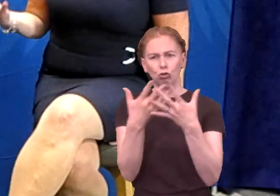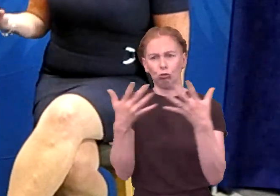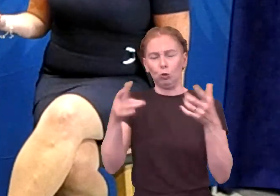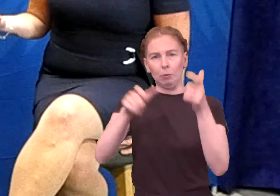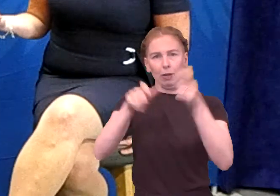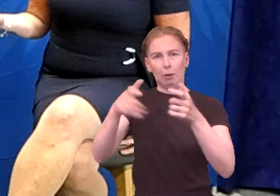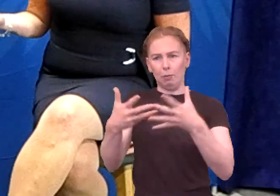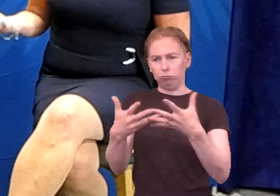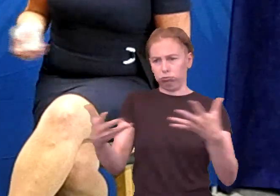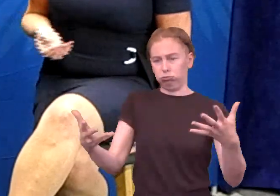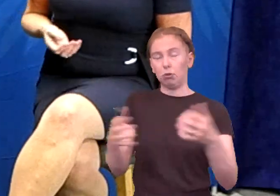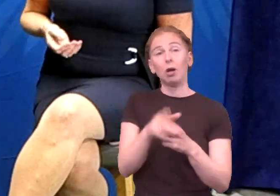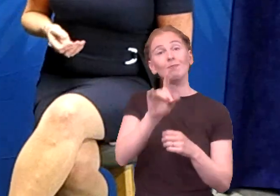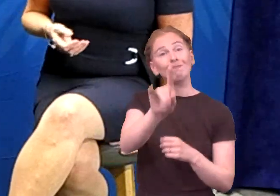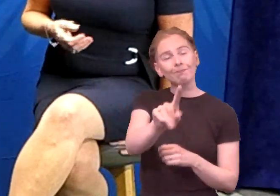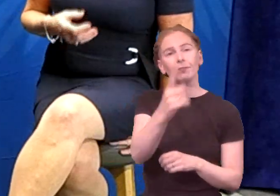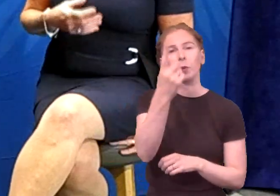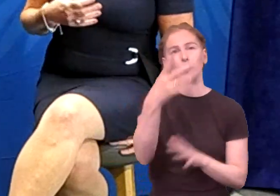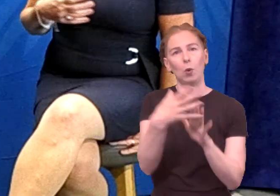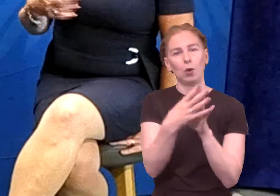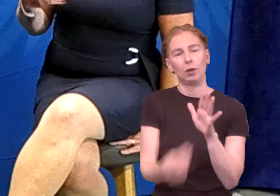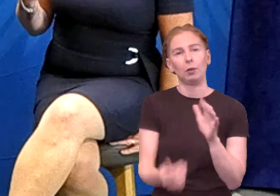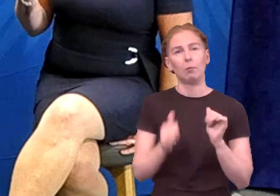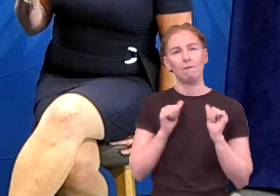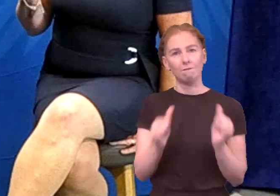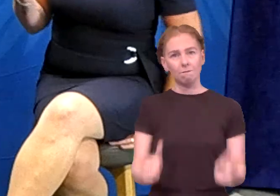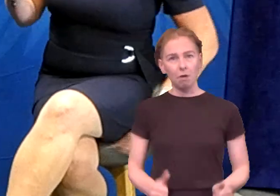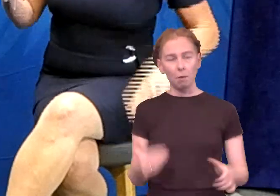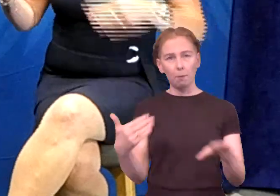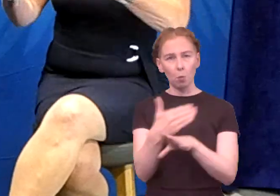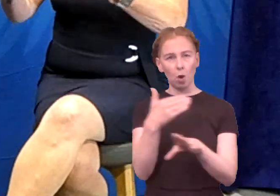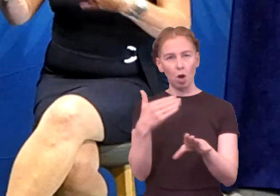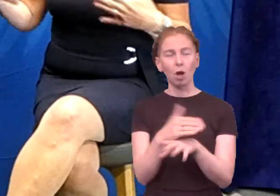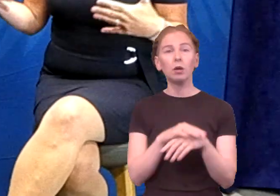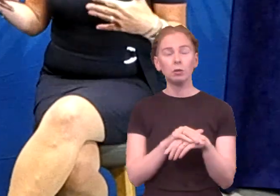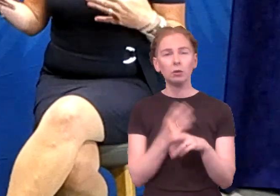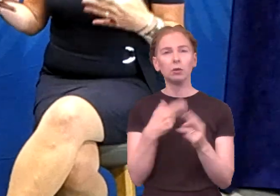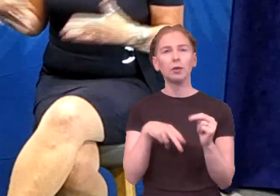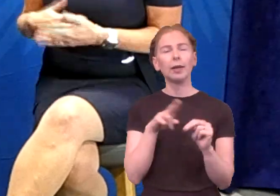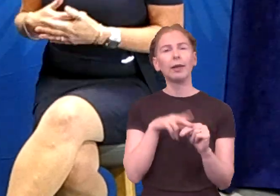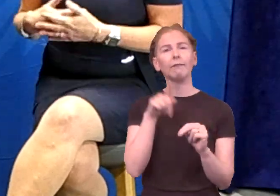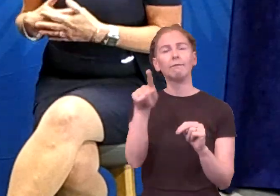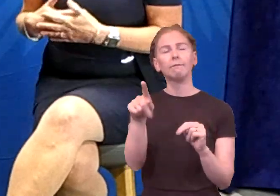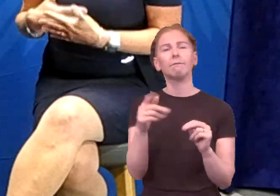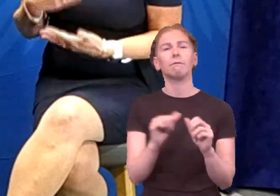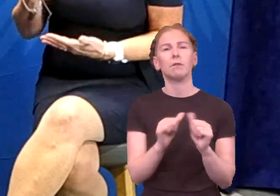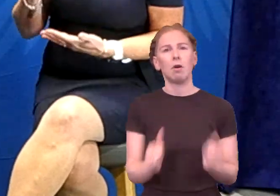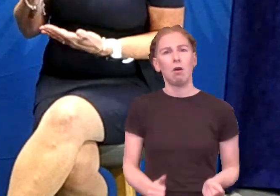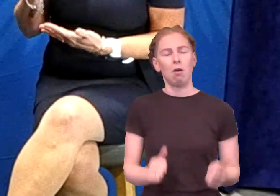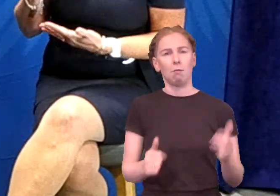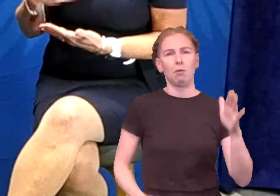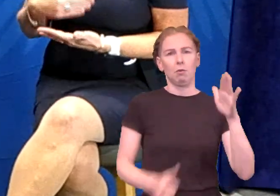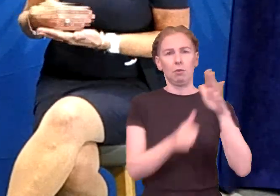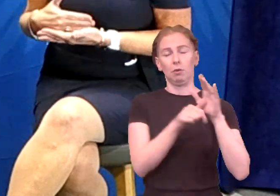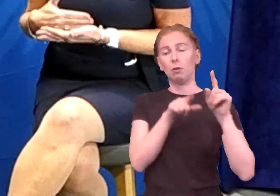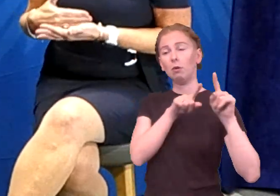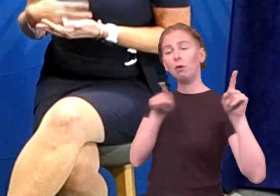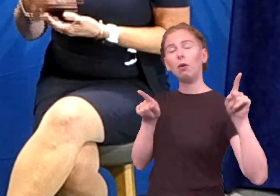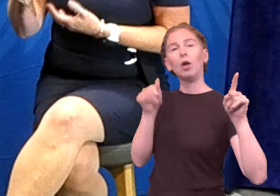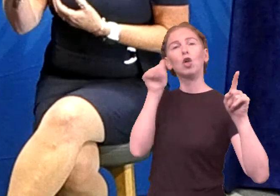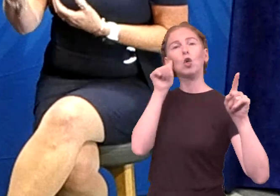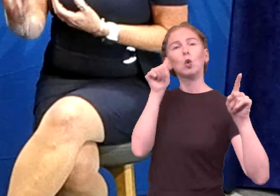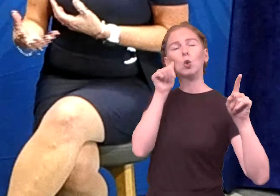at farm labour, if the employer makes sure that he's using